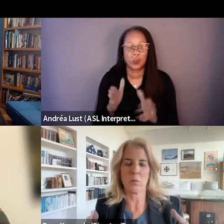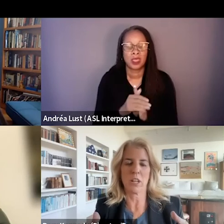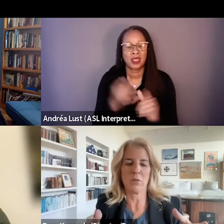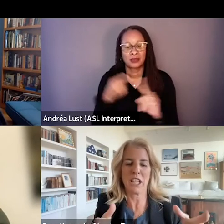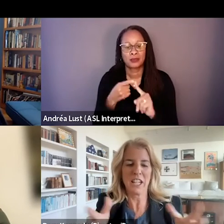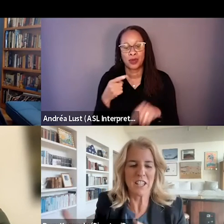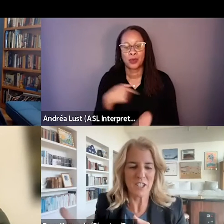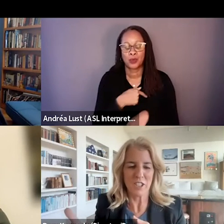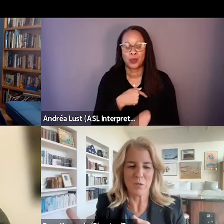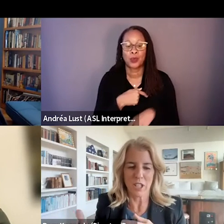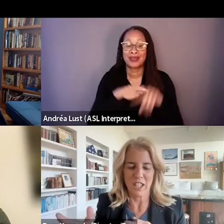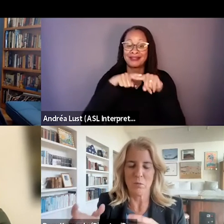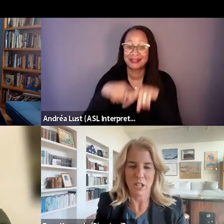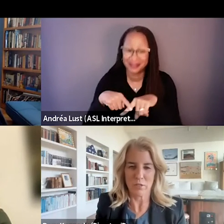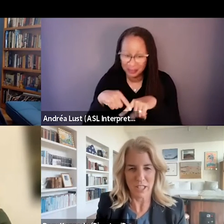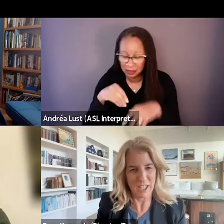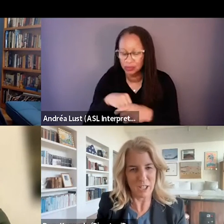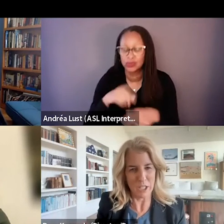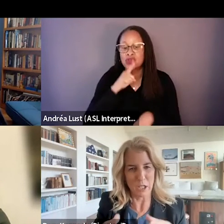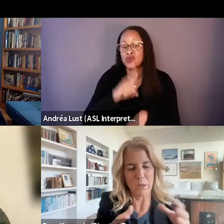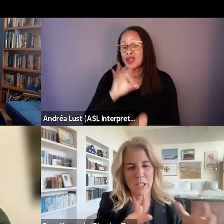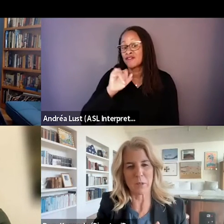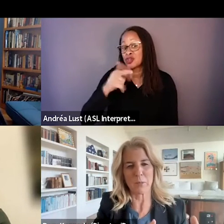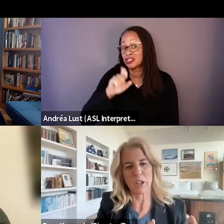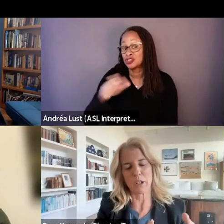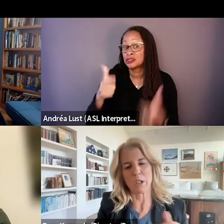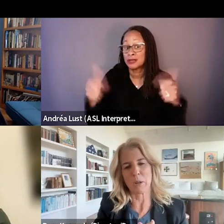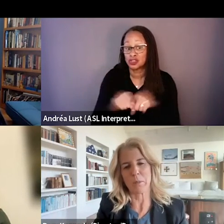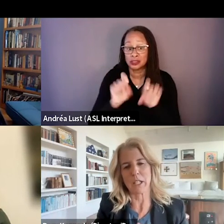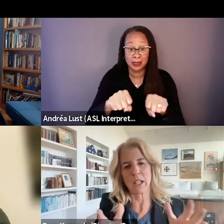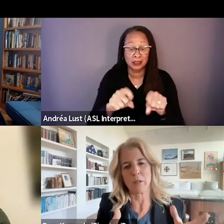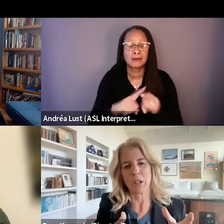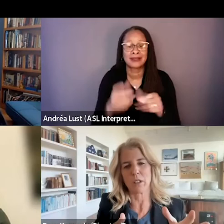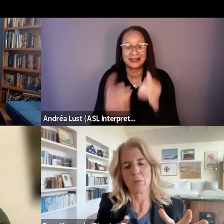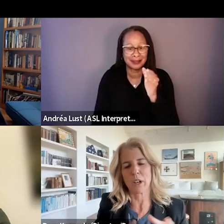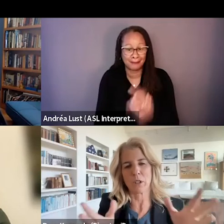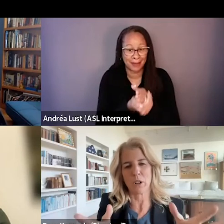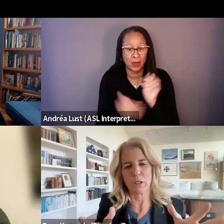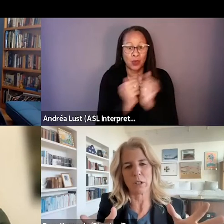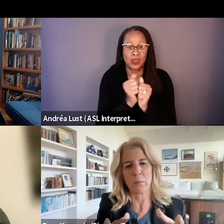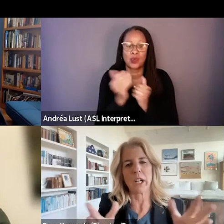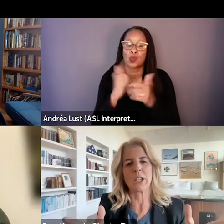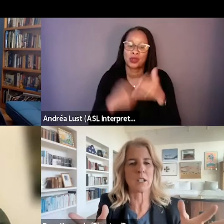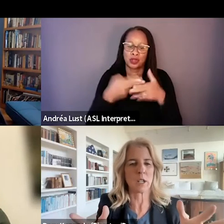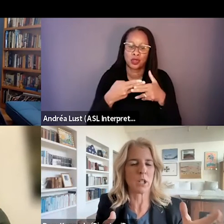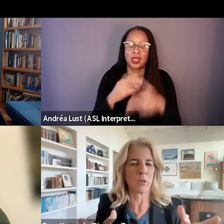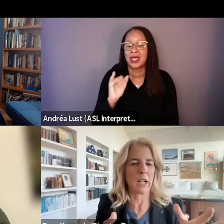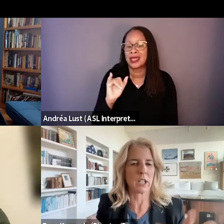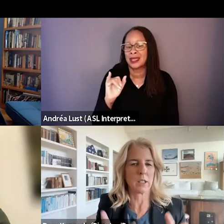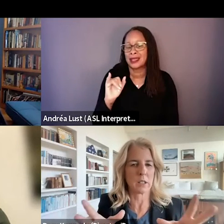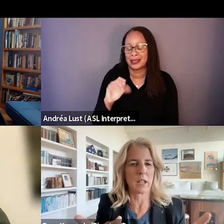Is that we leaned into the real footage as much as possible, but also supplemented it with what I would call